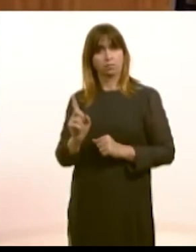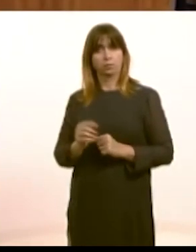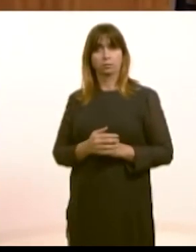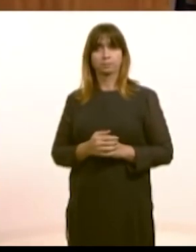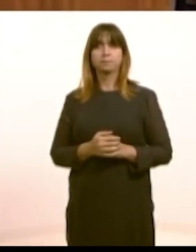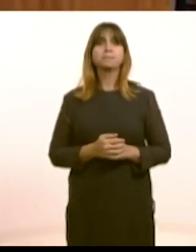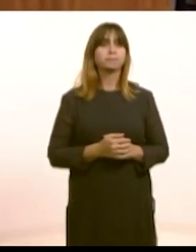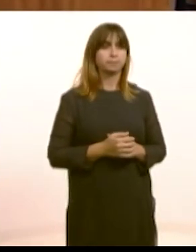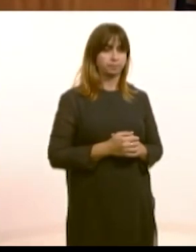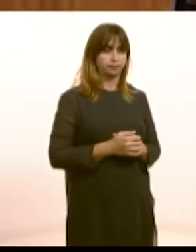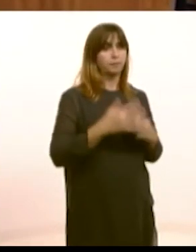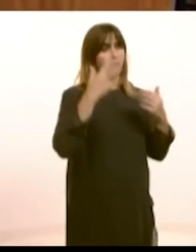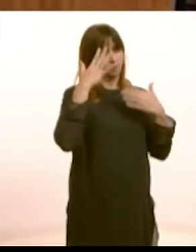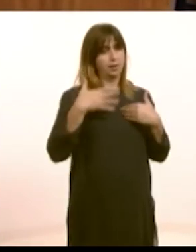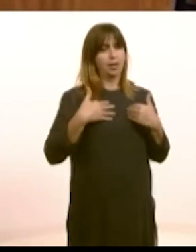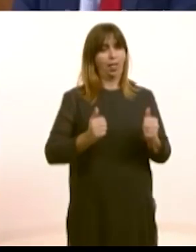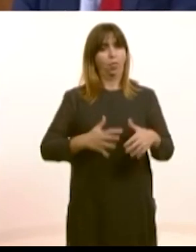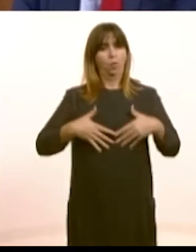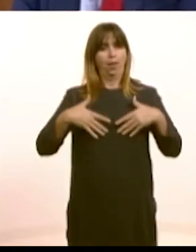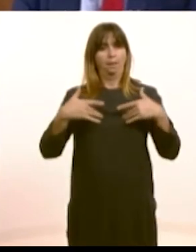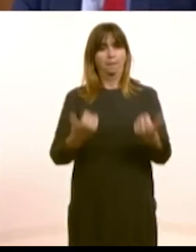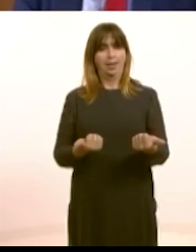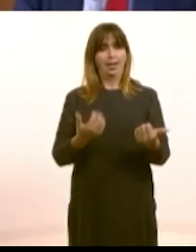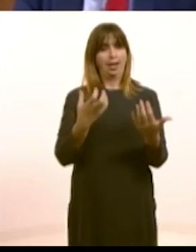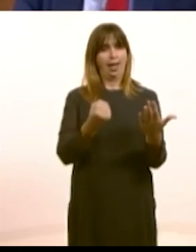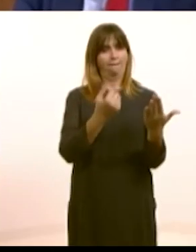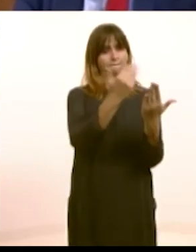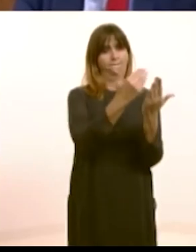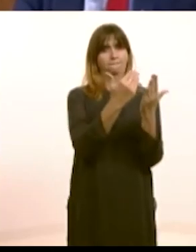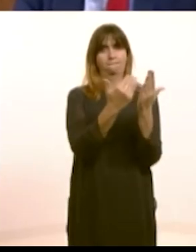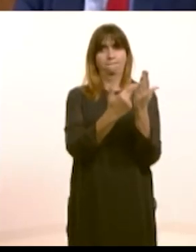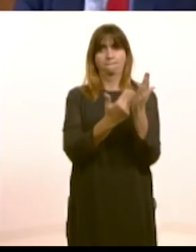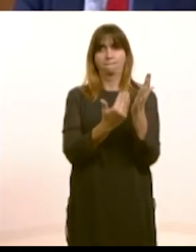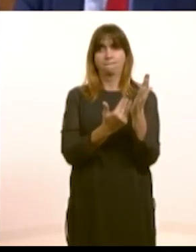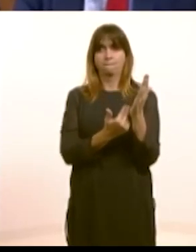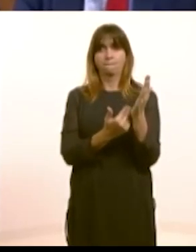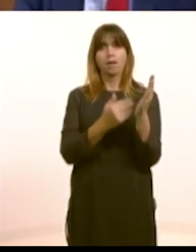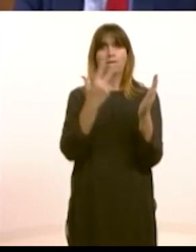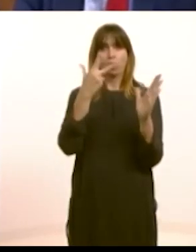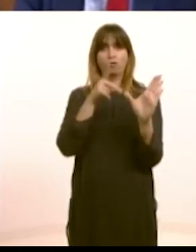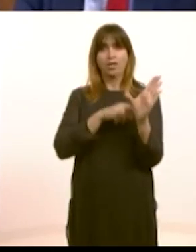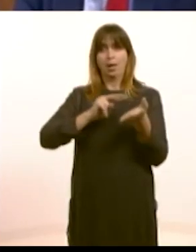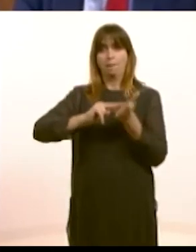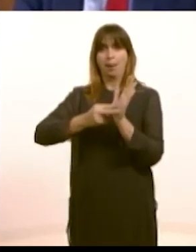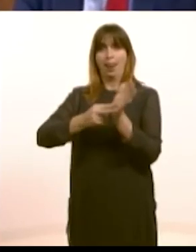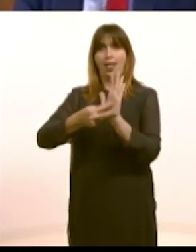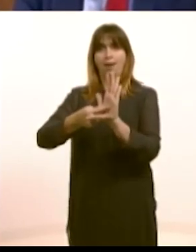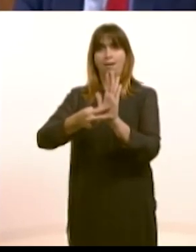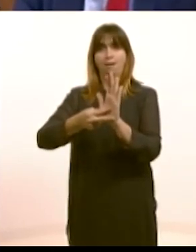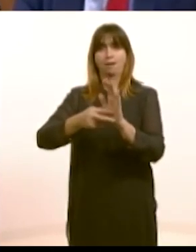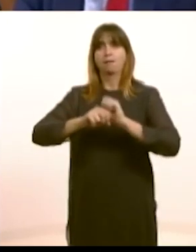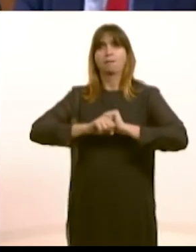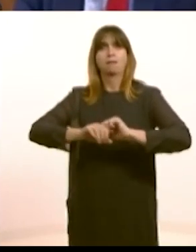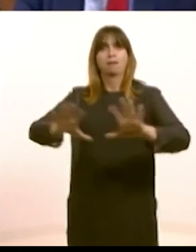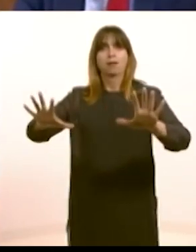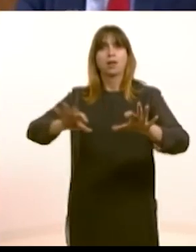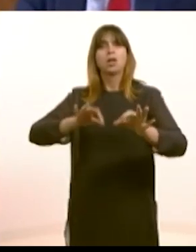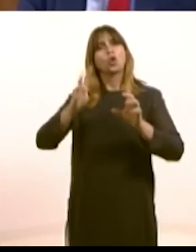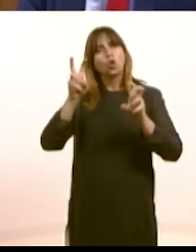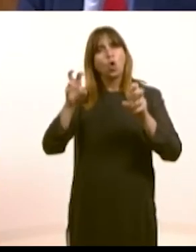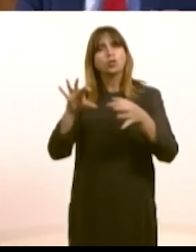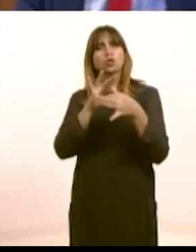of commitments around mental health and well-being in the programme for government, and we'll shortly be publishing the next three-year plan to deliver our mental health strategy together for